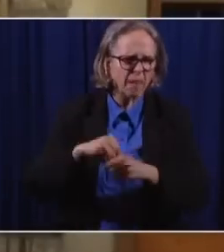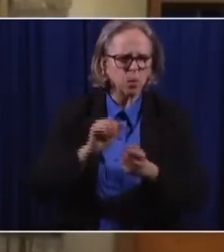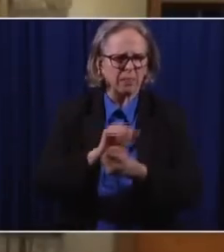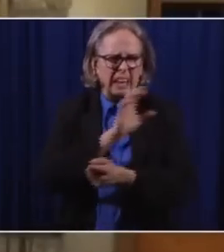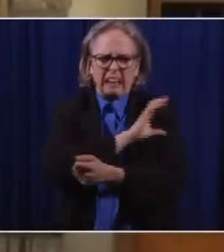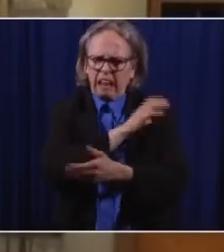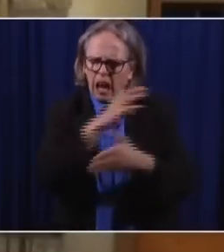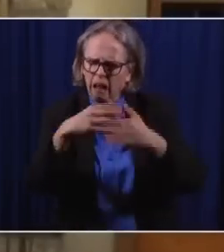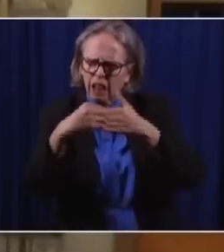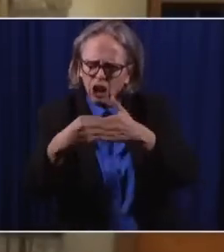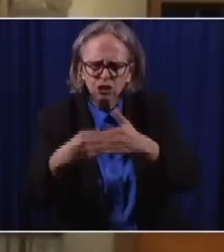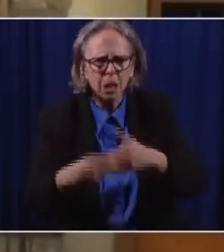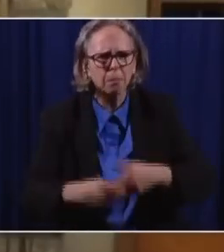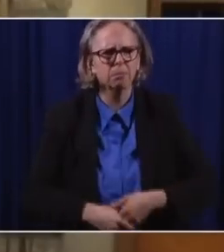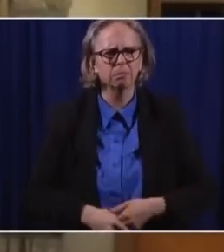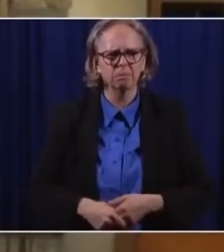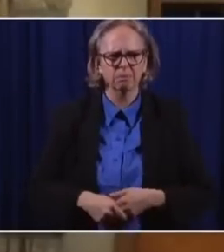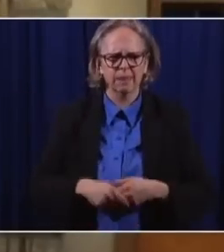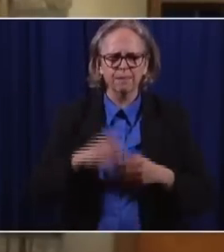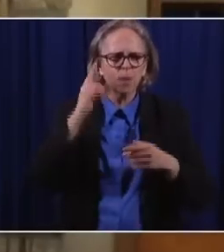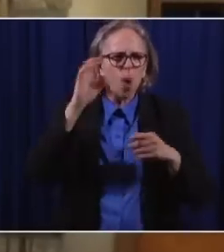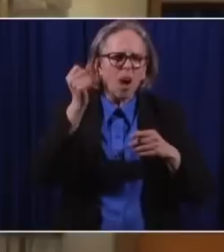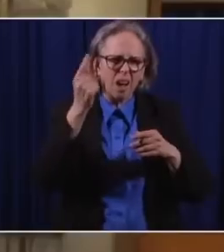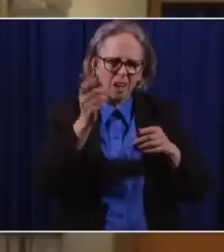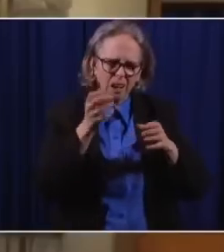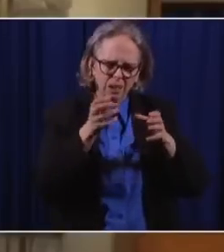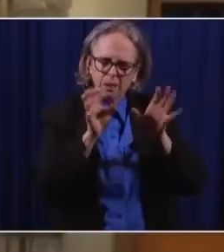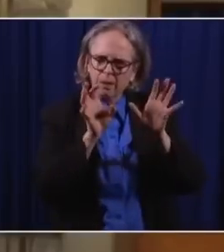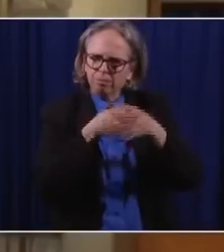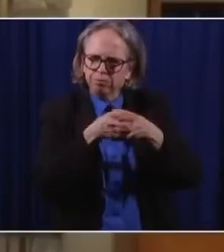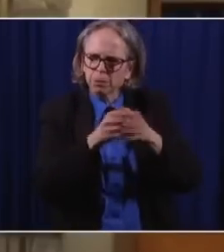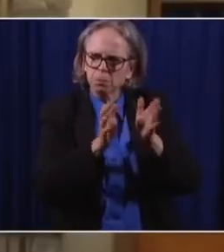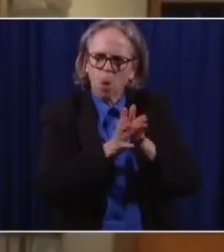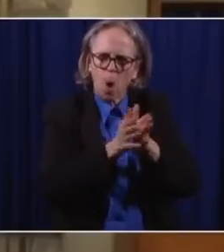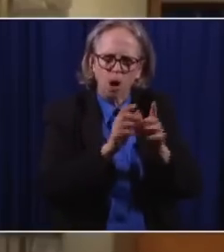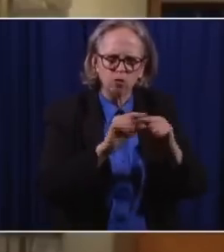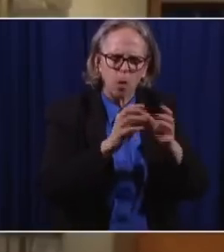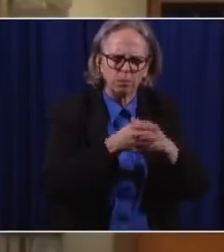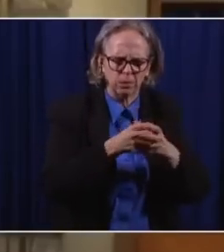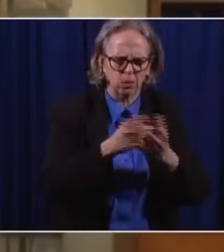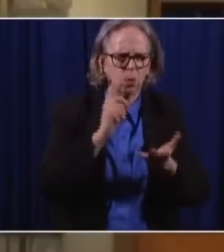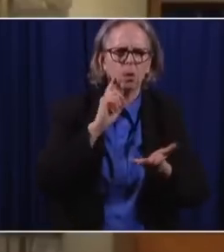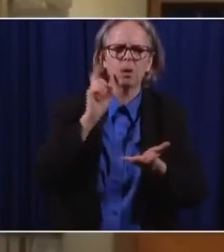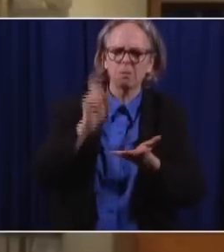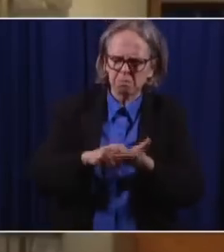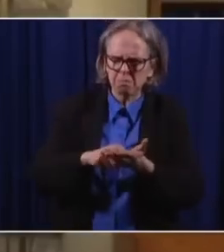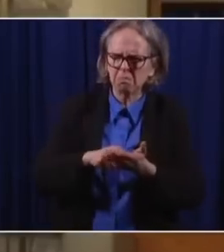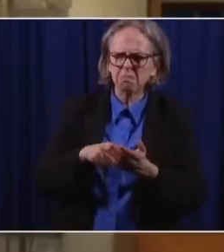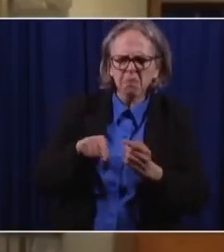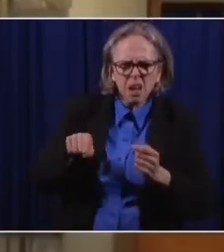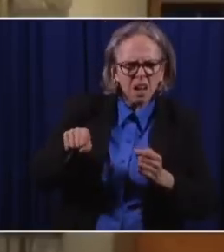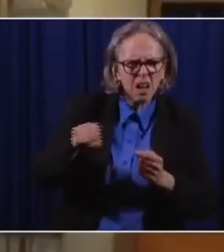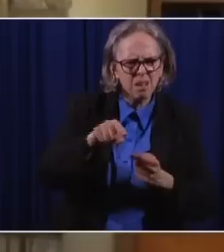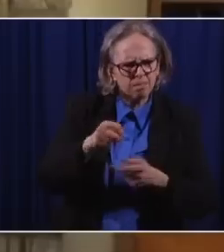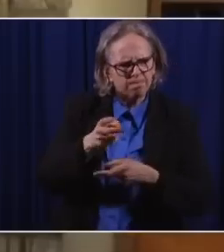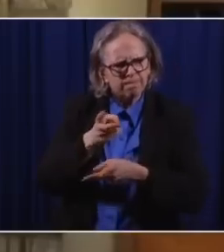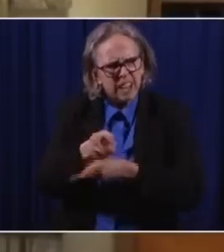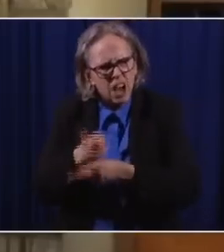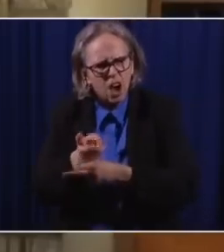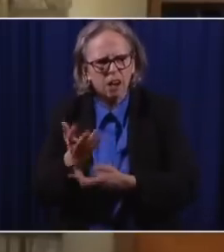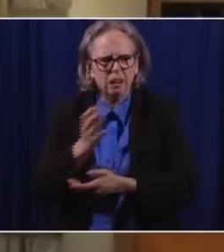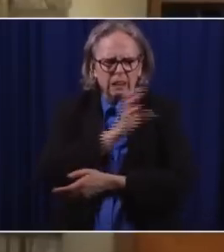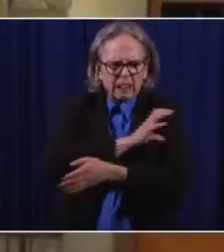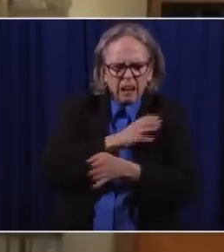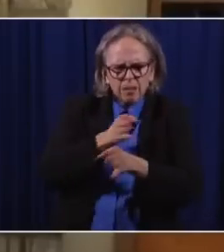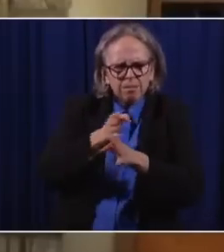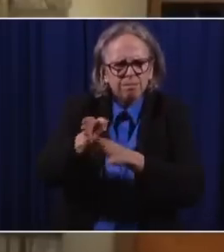group of recognized national healthcare leaders charged with advising the Hospital Association on clinical care, delivery involving